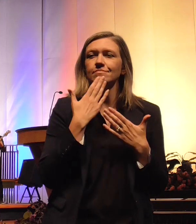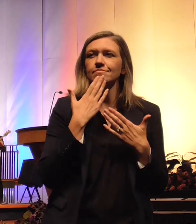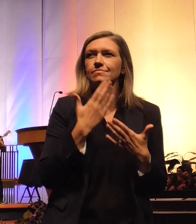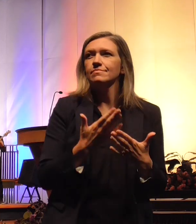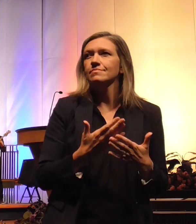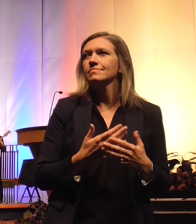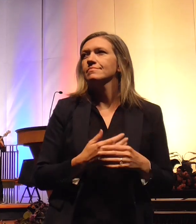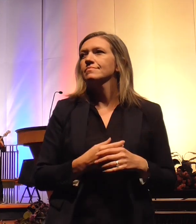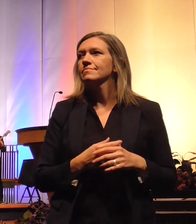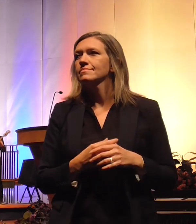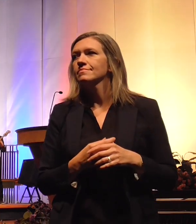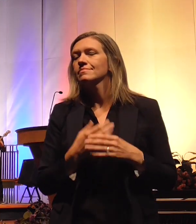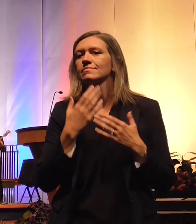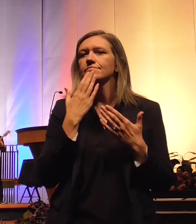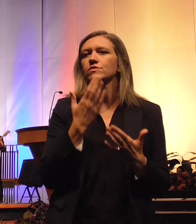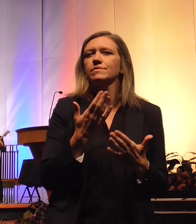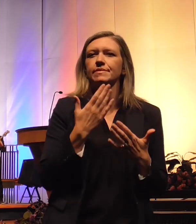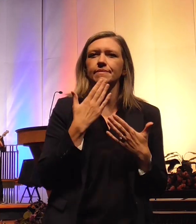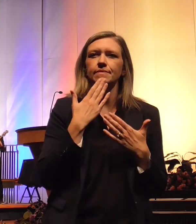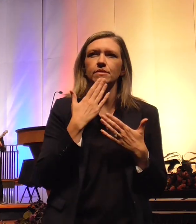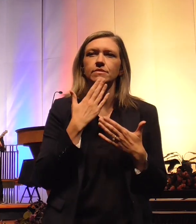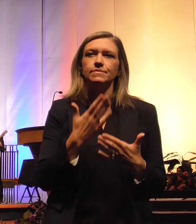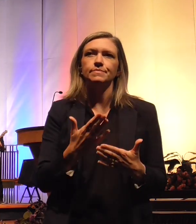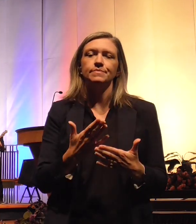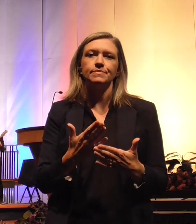I'm so grateful,